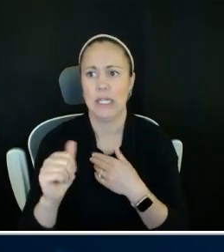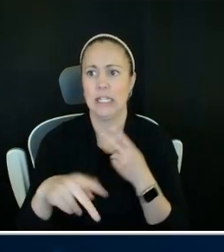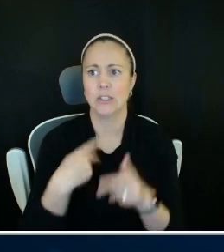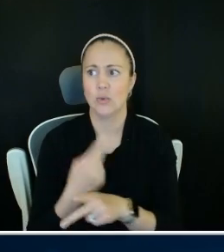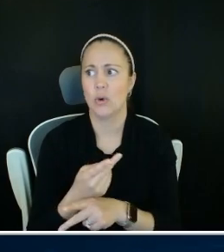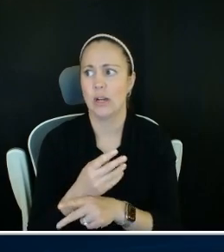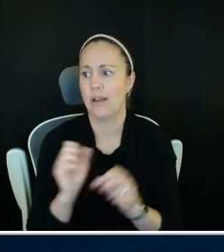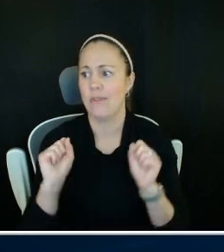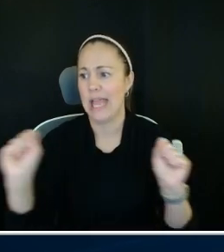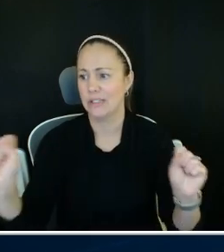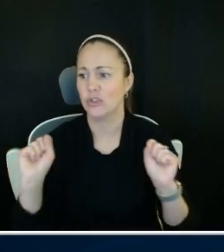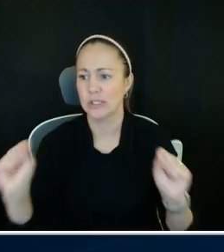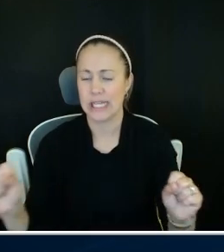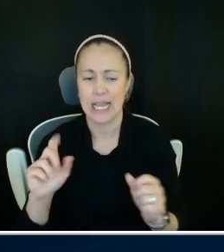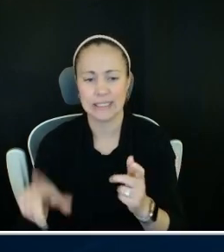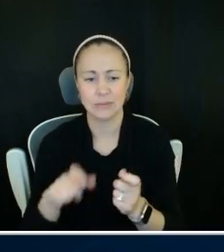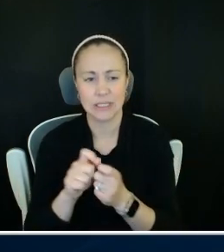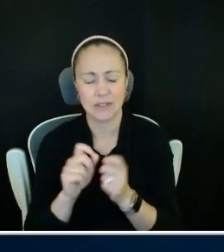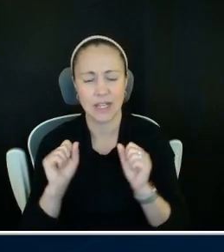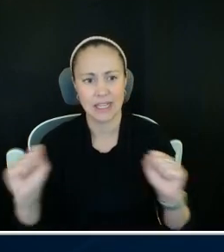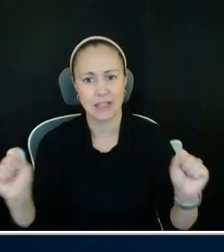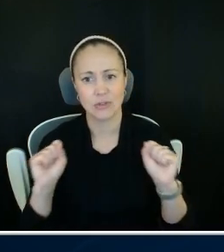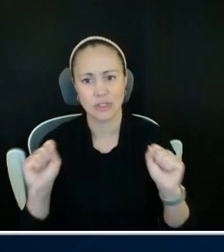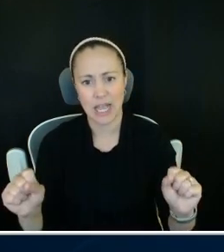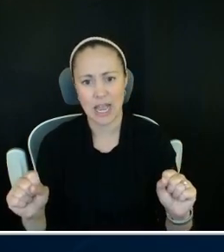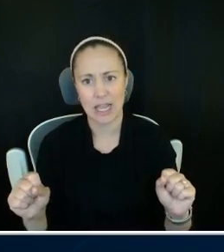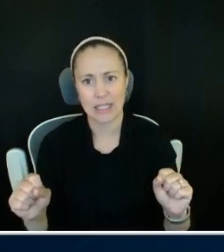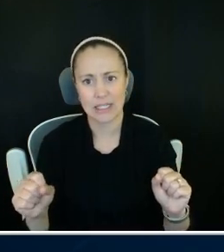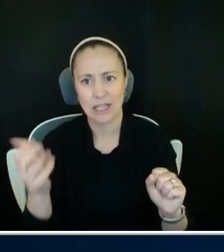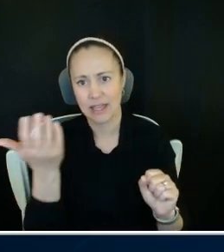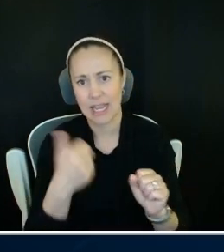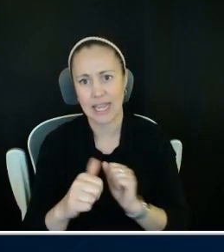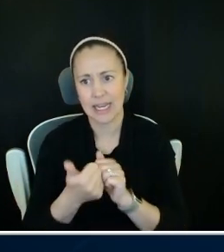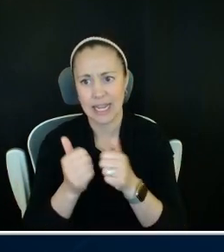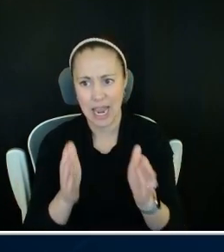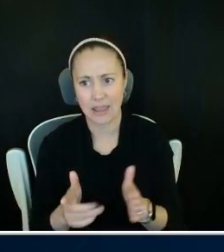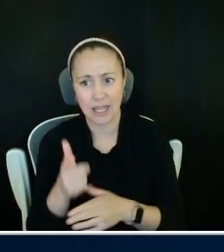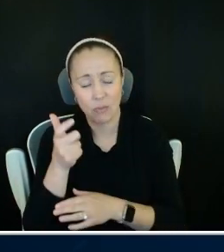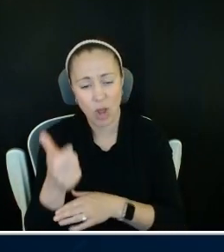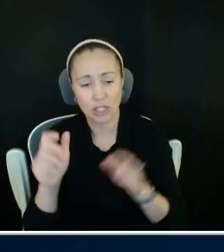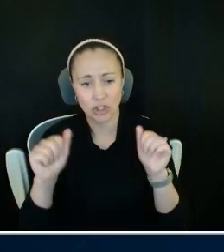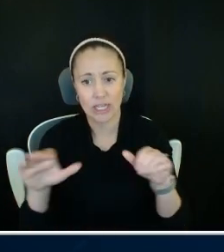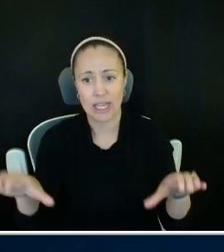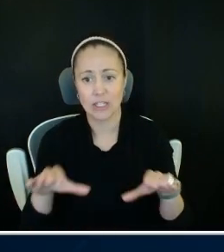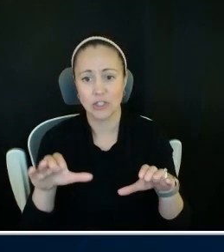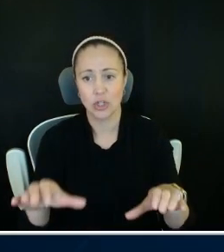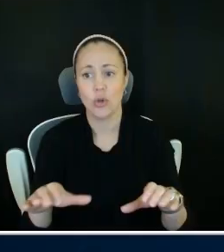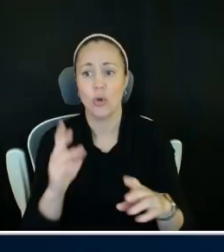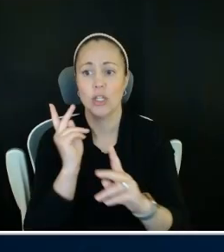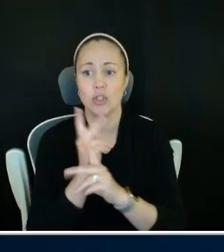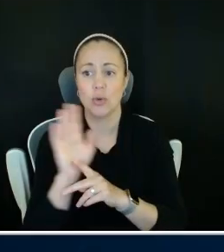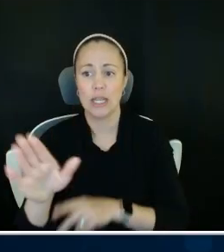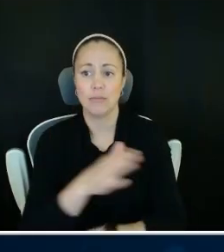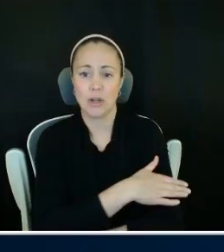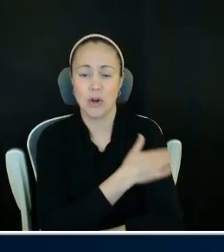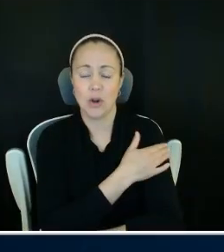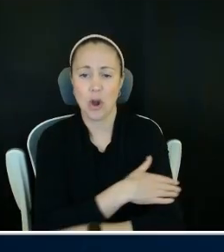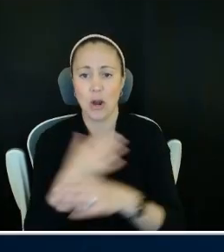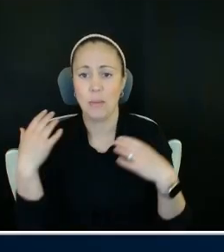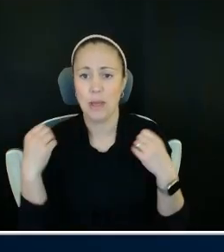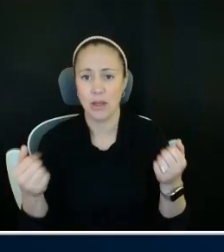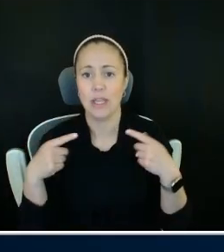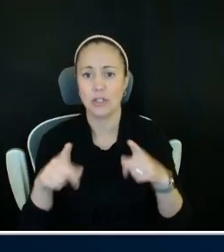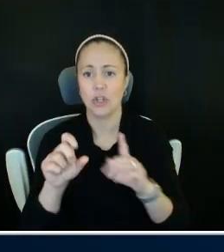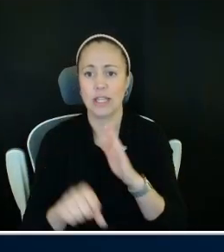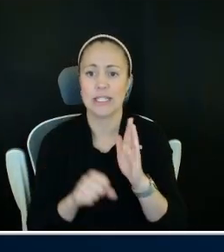exercise, a specific exercise that any athlete watching can do to keep their arm healthy during the season? Something you